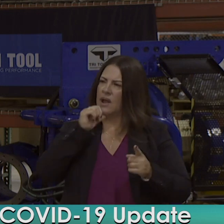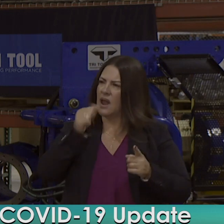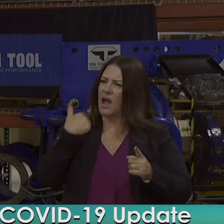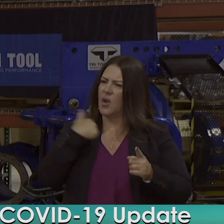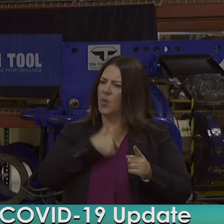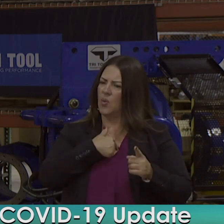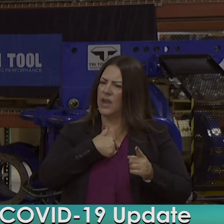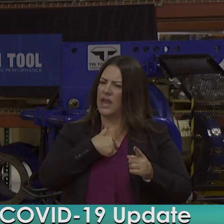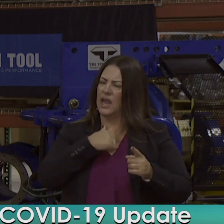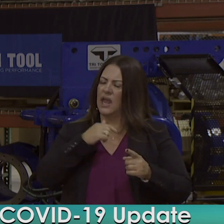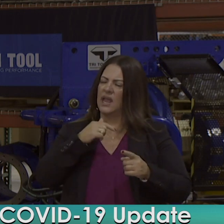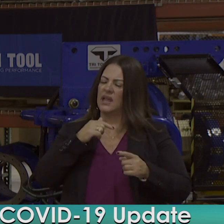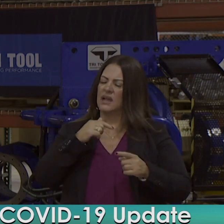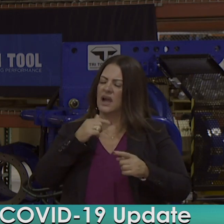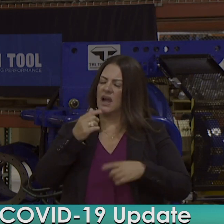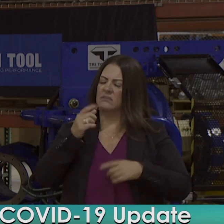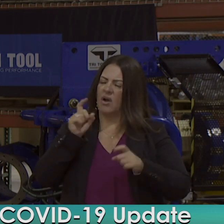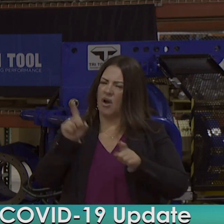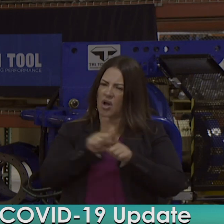reinstating shelter-in-place orders?